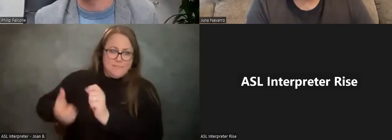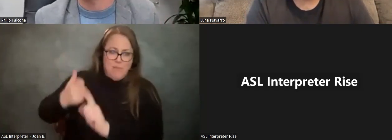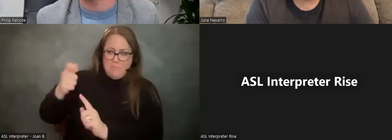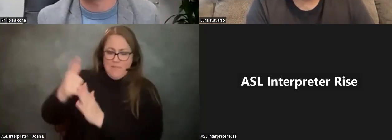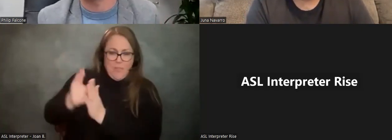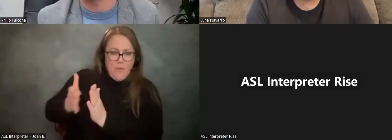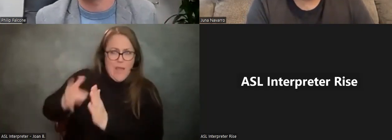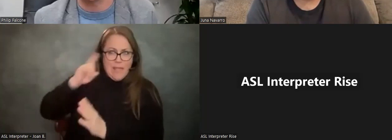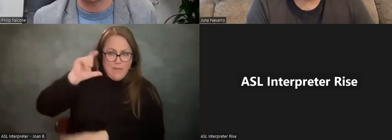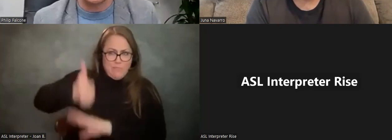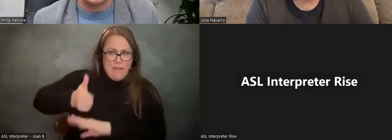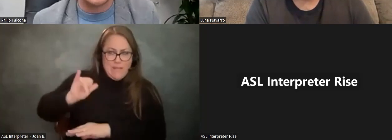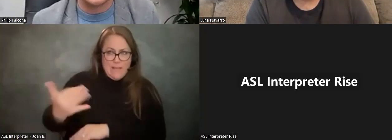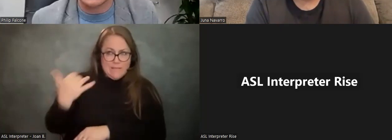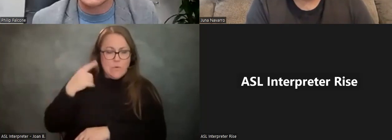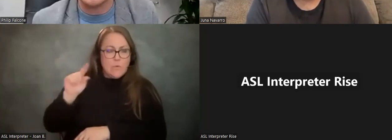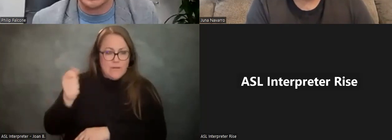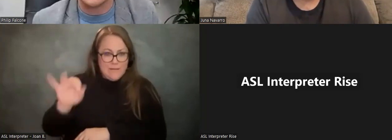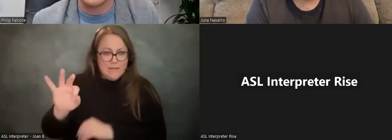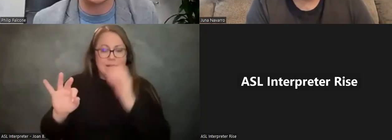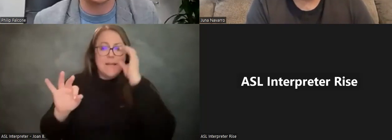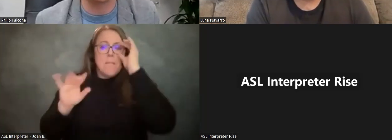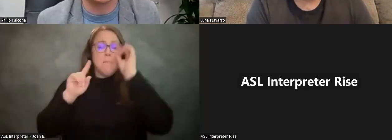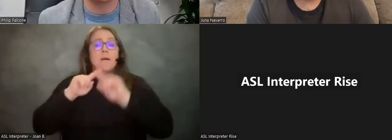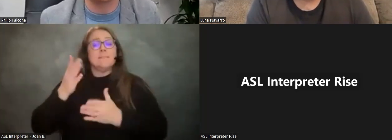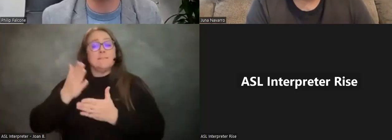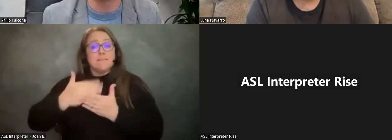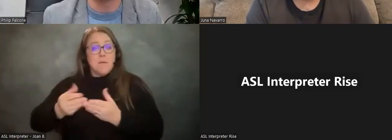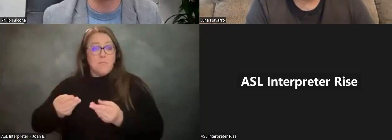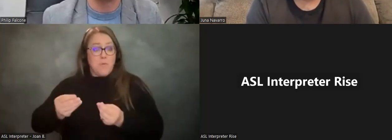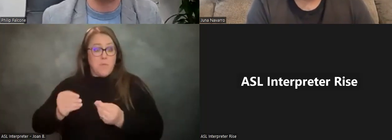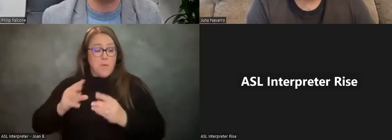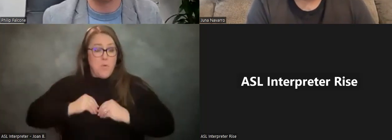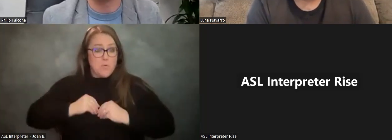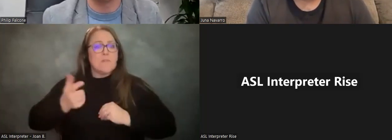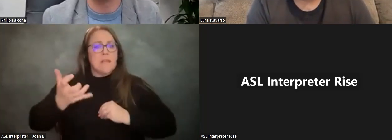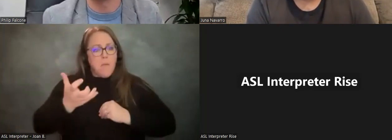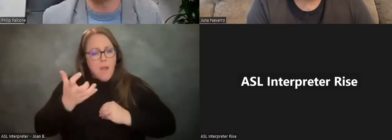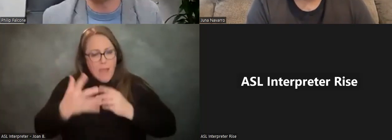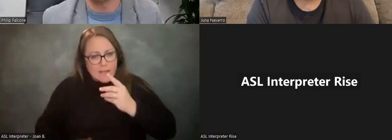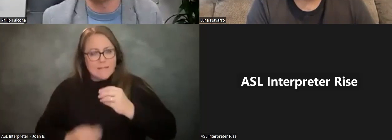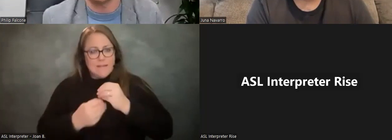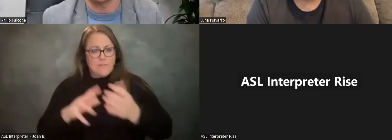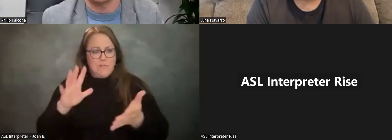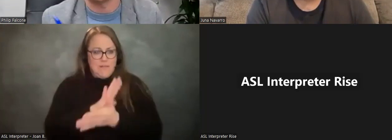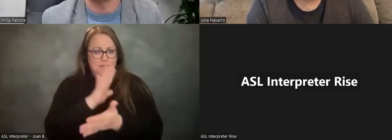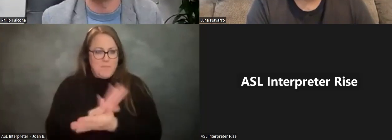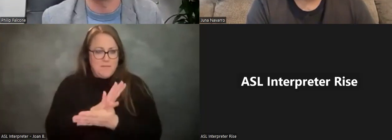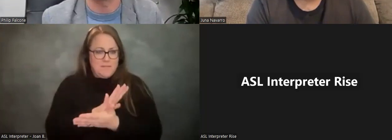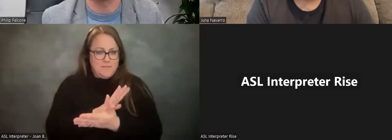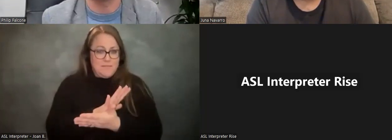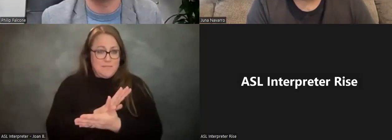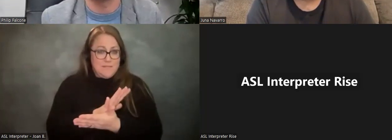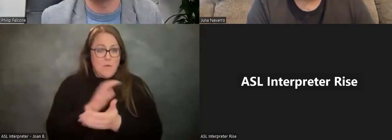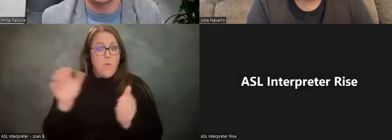it was 2019 that was created. But there are some property owners who like additional documentation beyond the public art application.